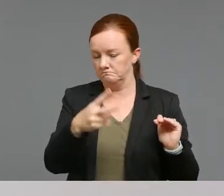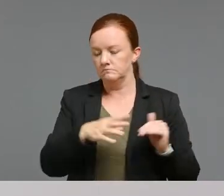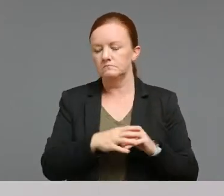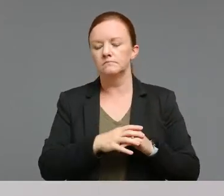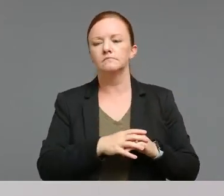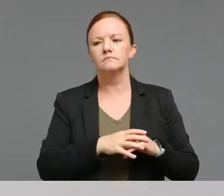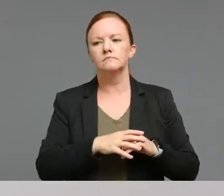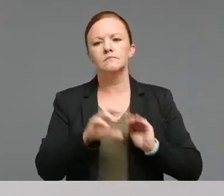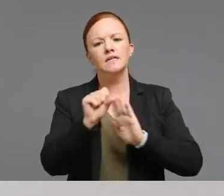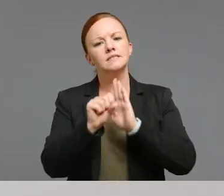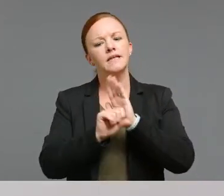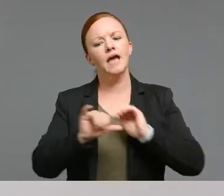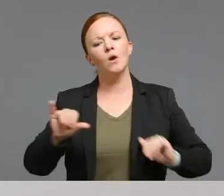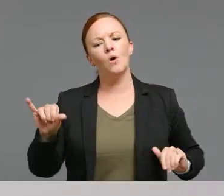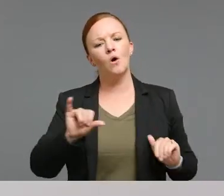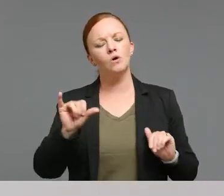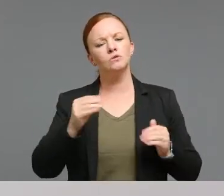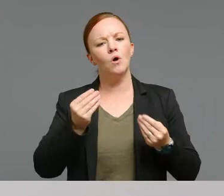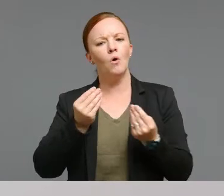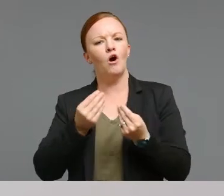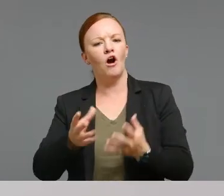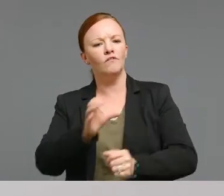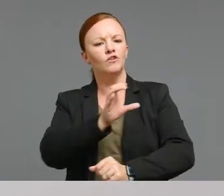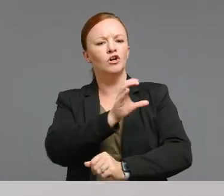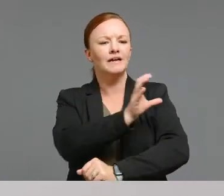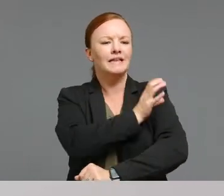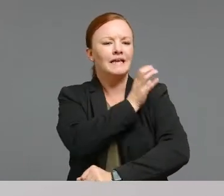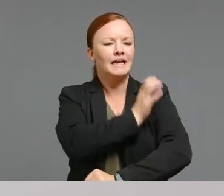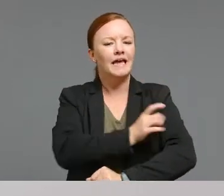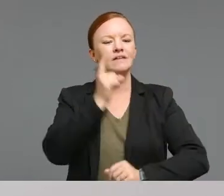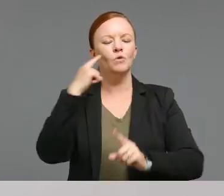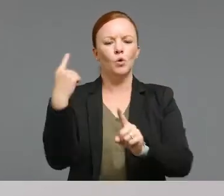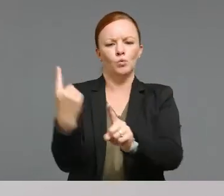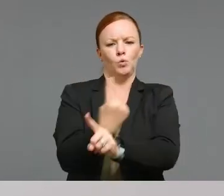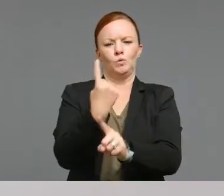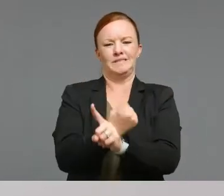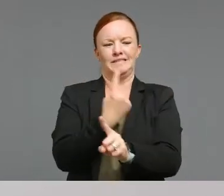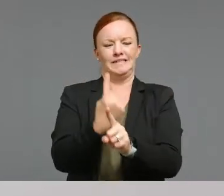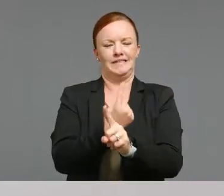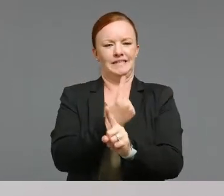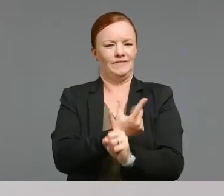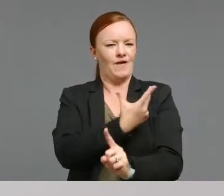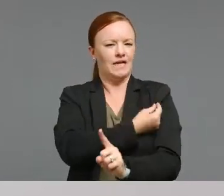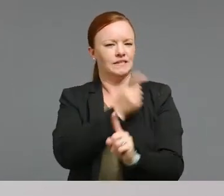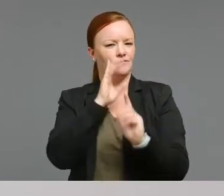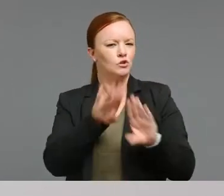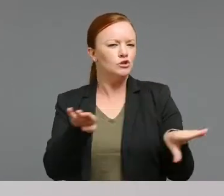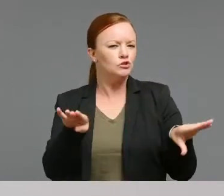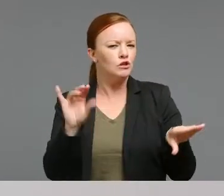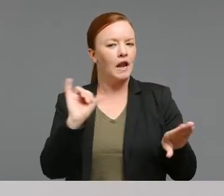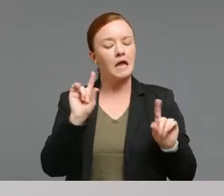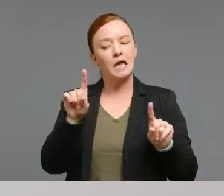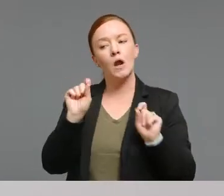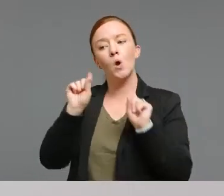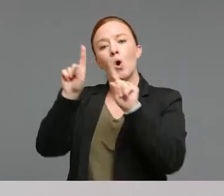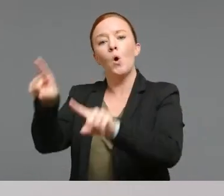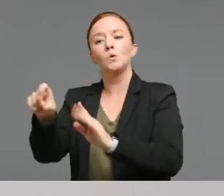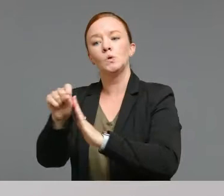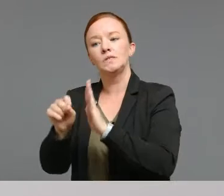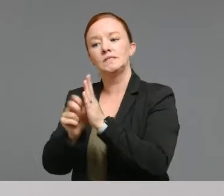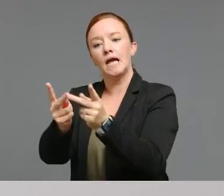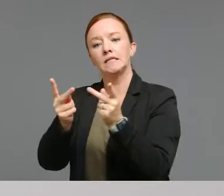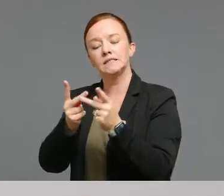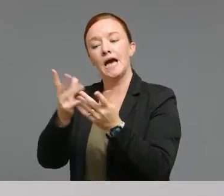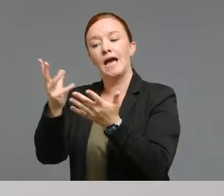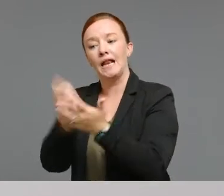state also run such clinics for the other, routine childhood vaccinations? In other words, can you go to a state site somewhere and